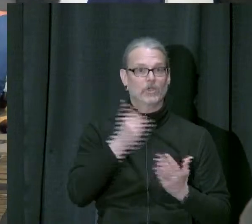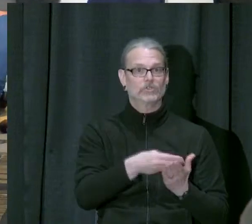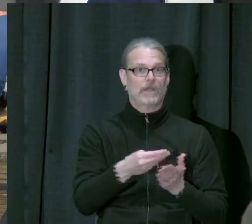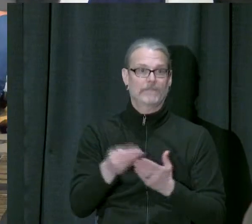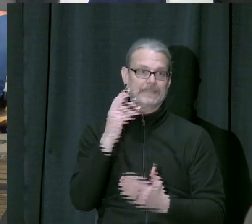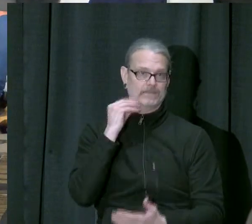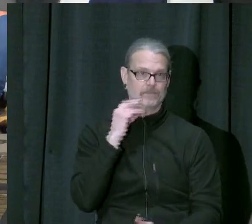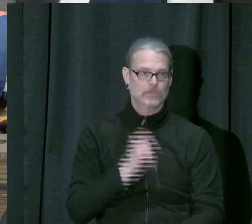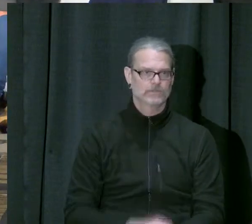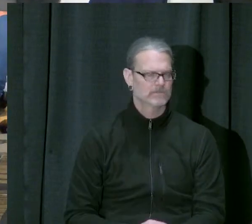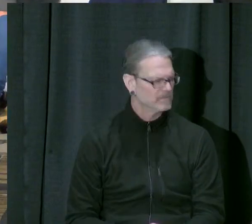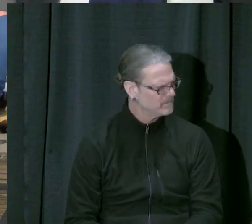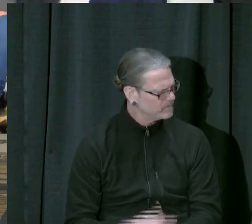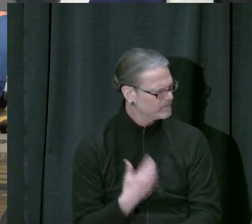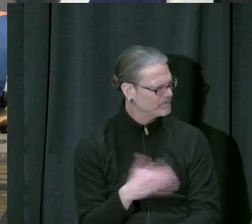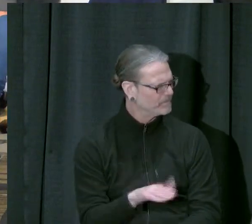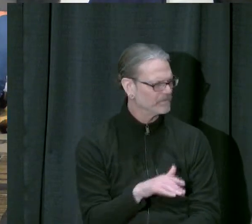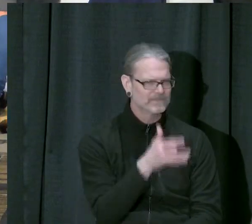So interesting.